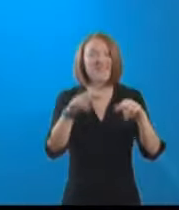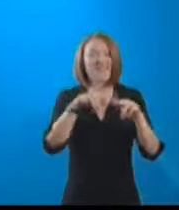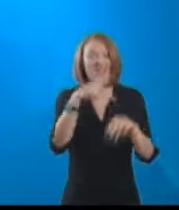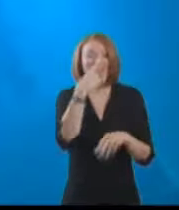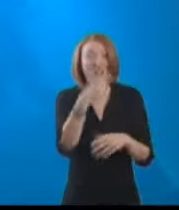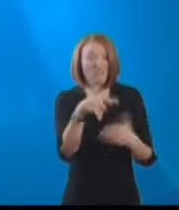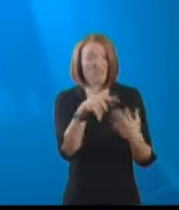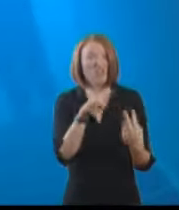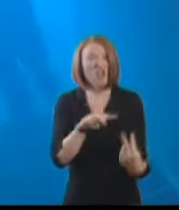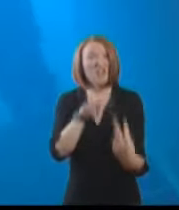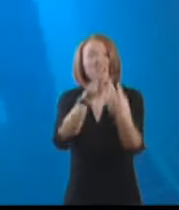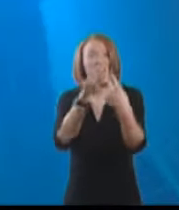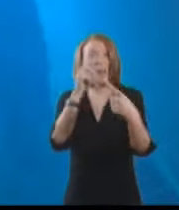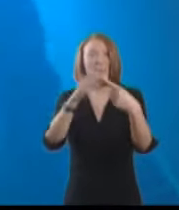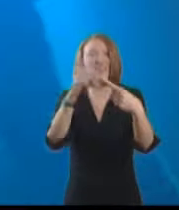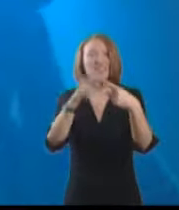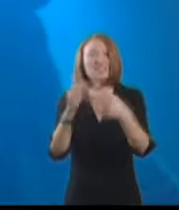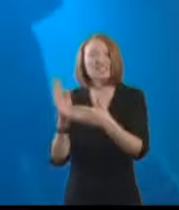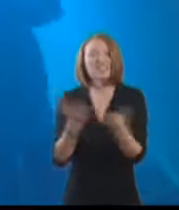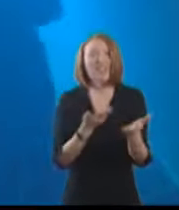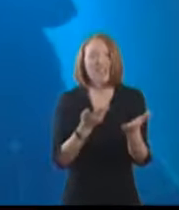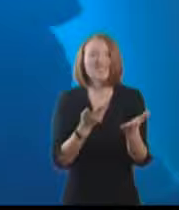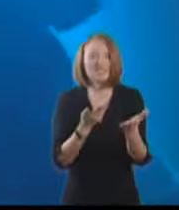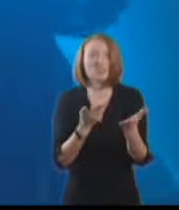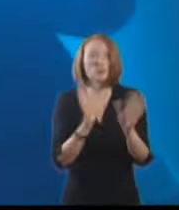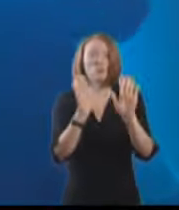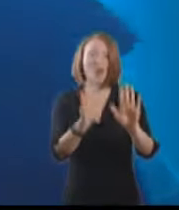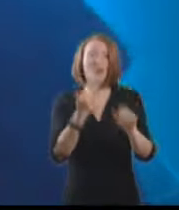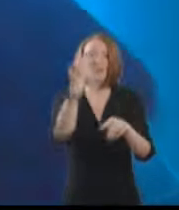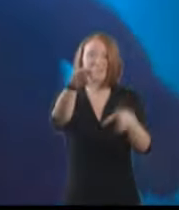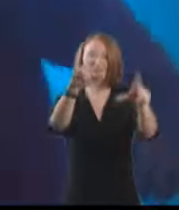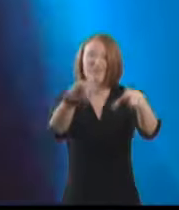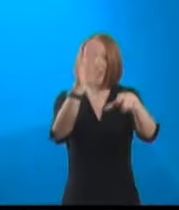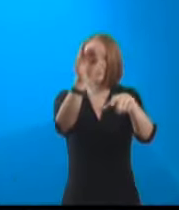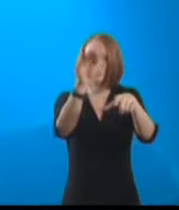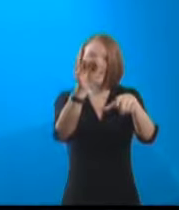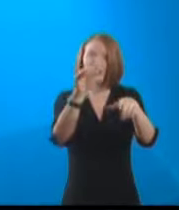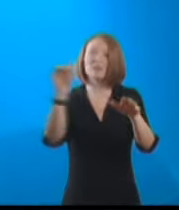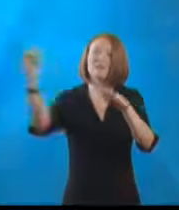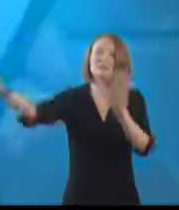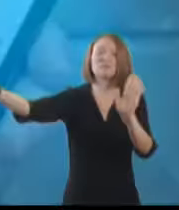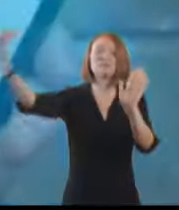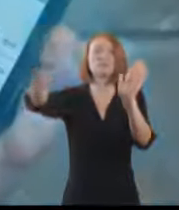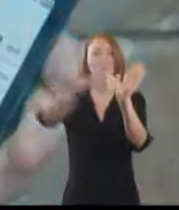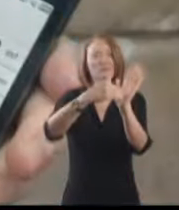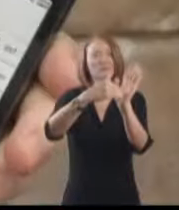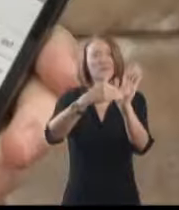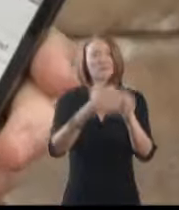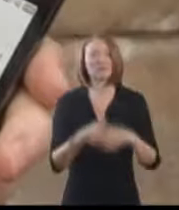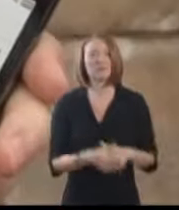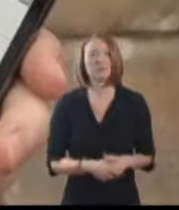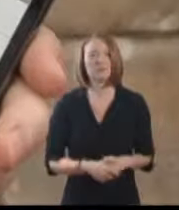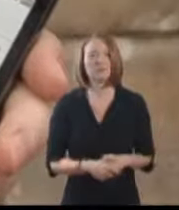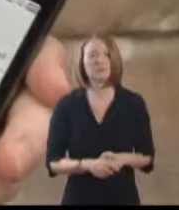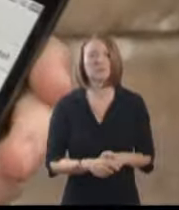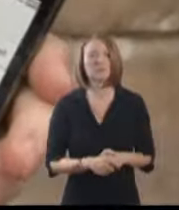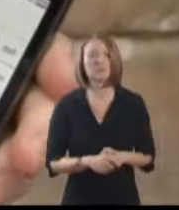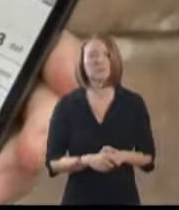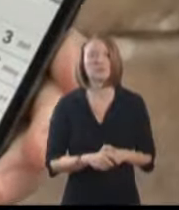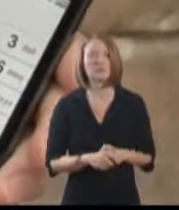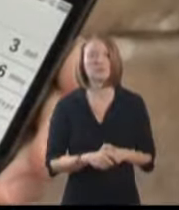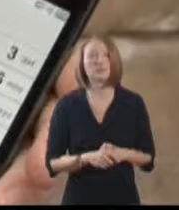Get out of the house. If you can, contact the emergency services and stay outside and wait for them to arrive.